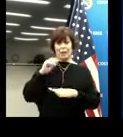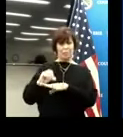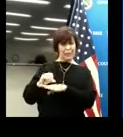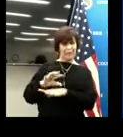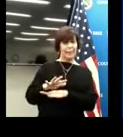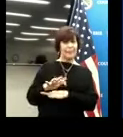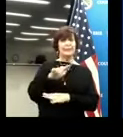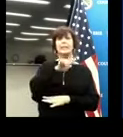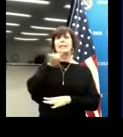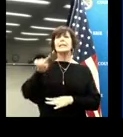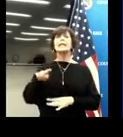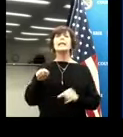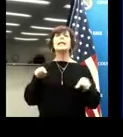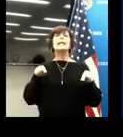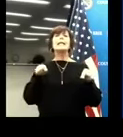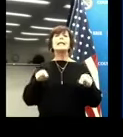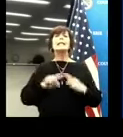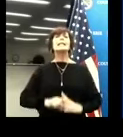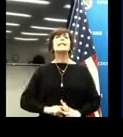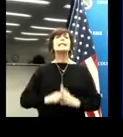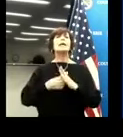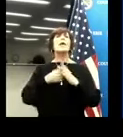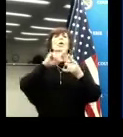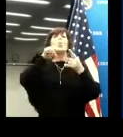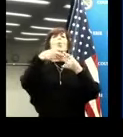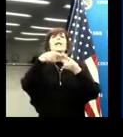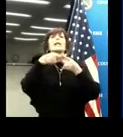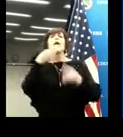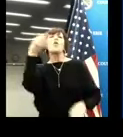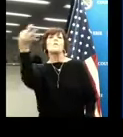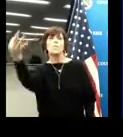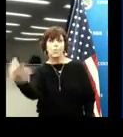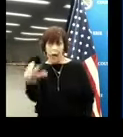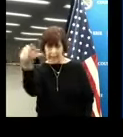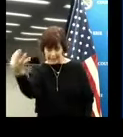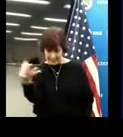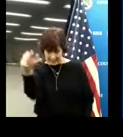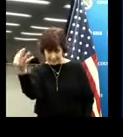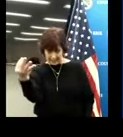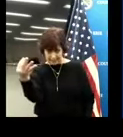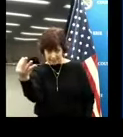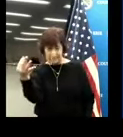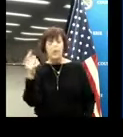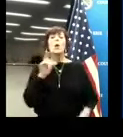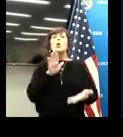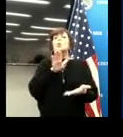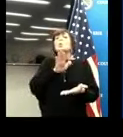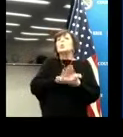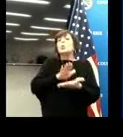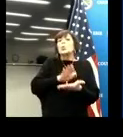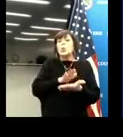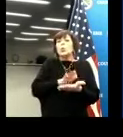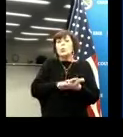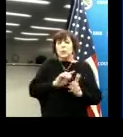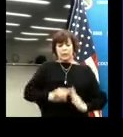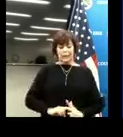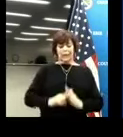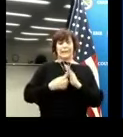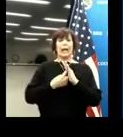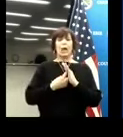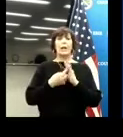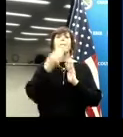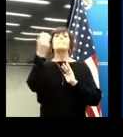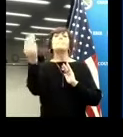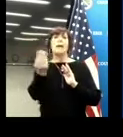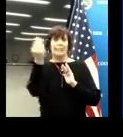it, this takes effect as of Friday. For schools, it takes effect as of